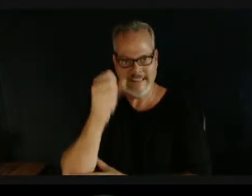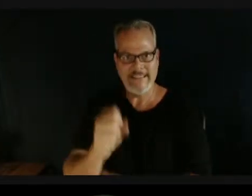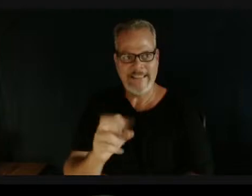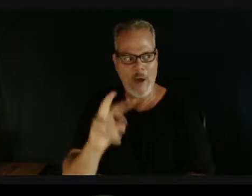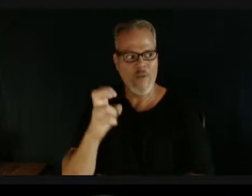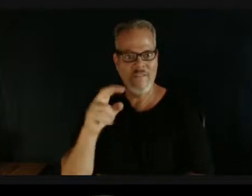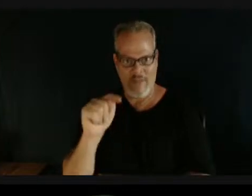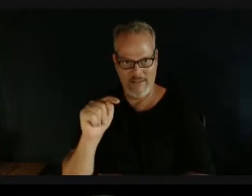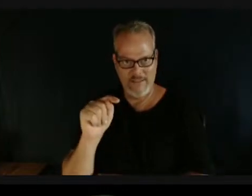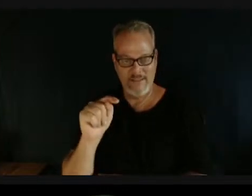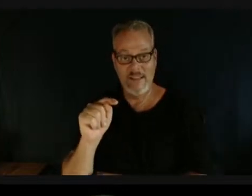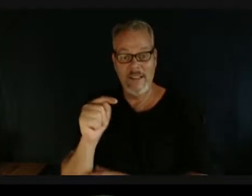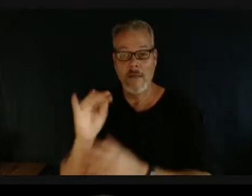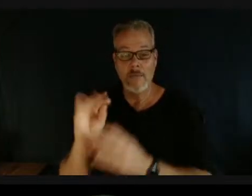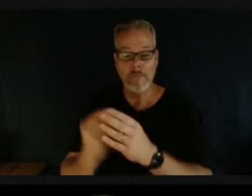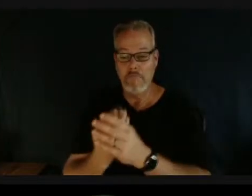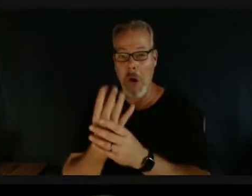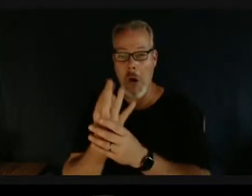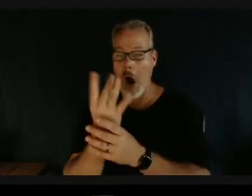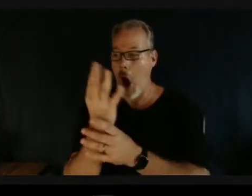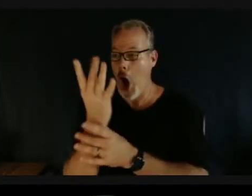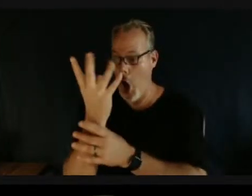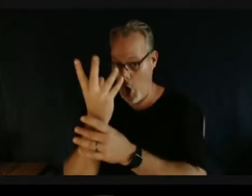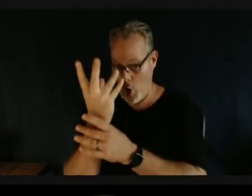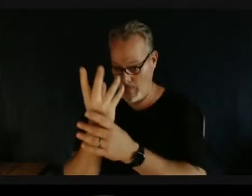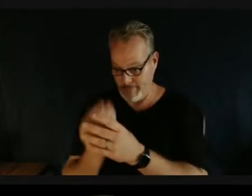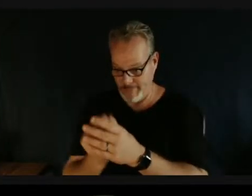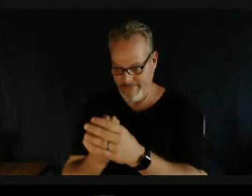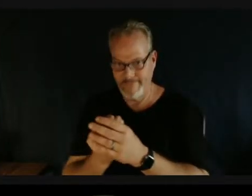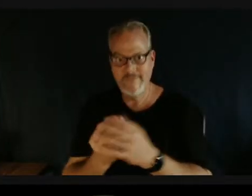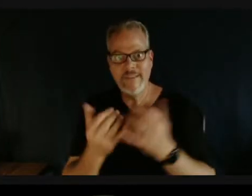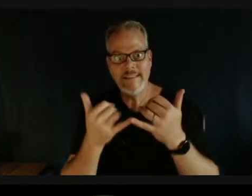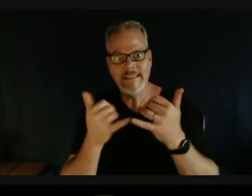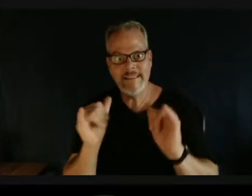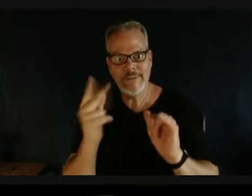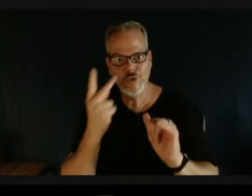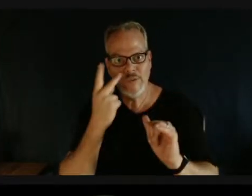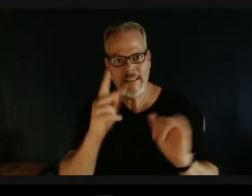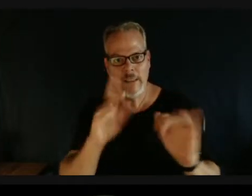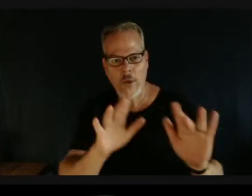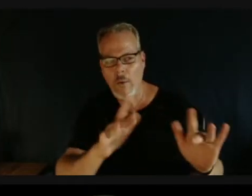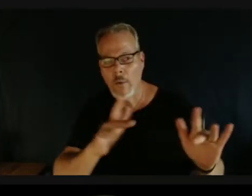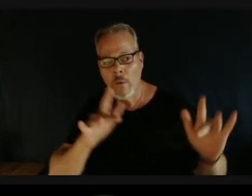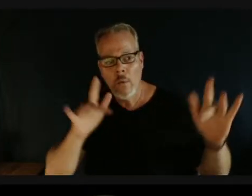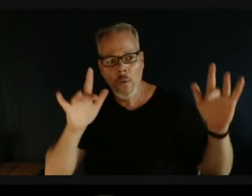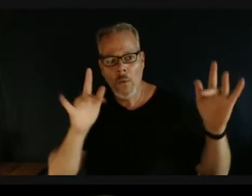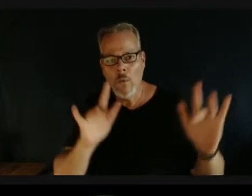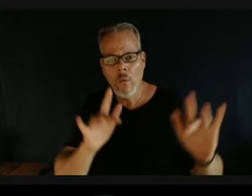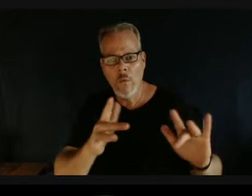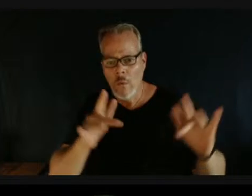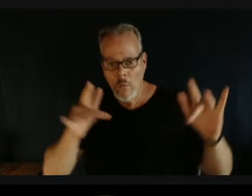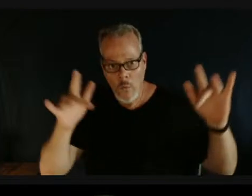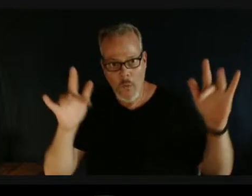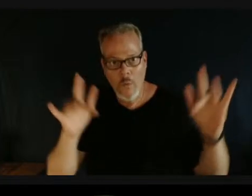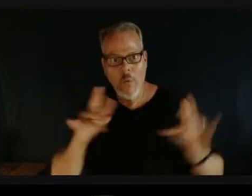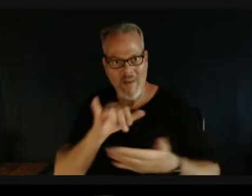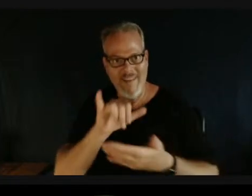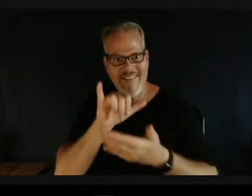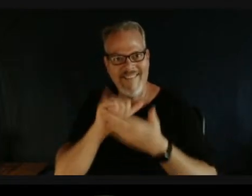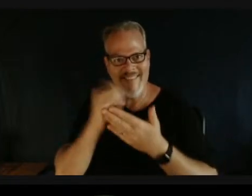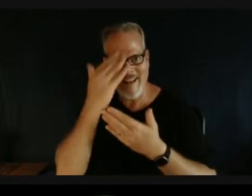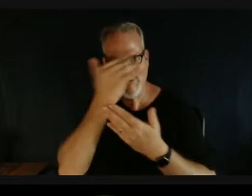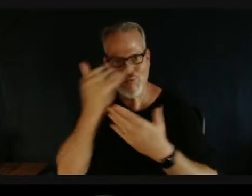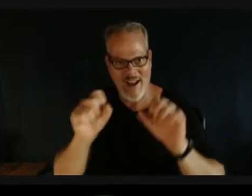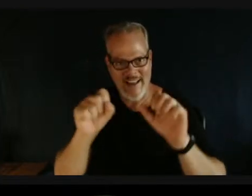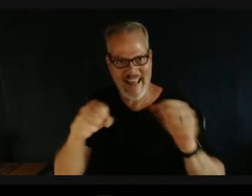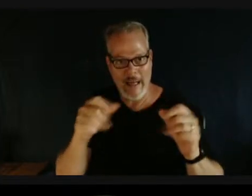off, the cone keeps moving, glowing, and you can see that's how it's possible for it to reshape itself and